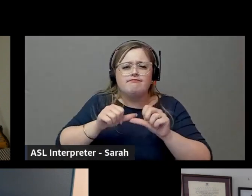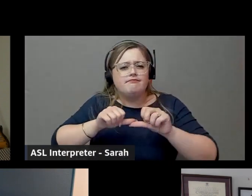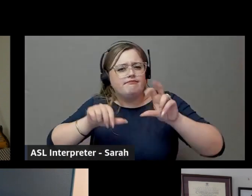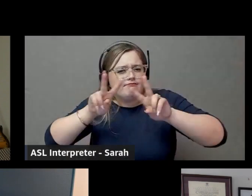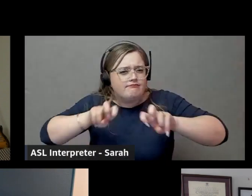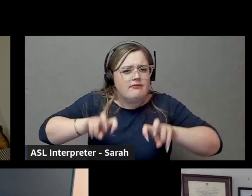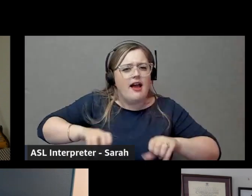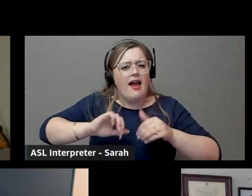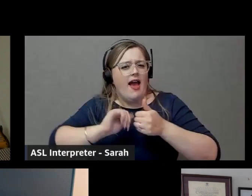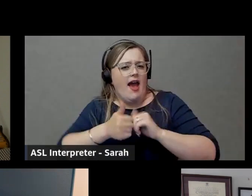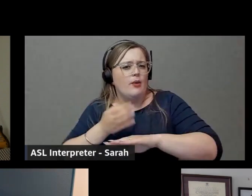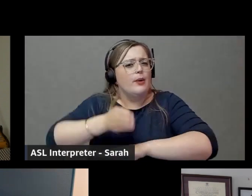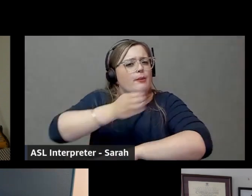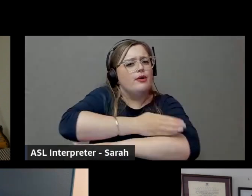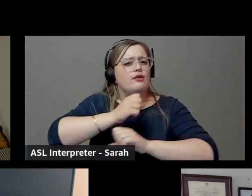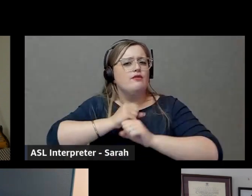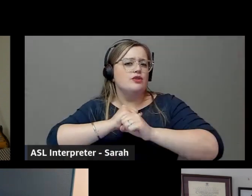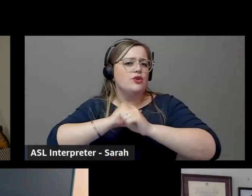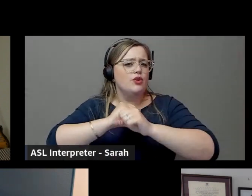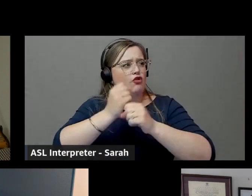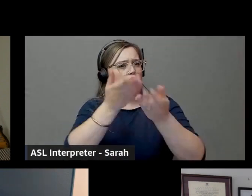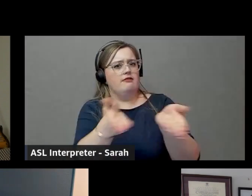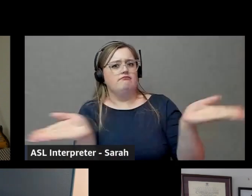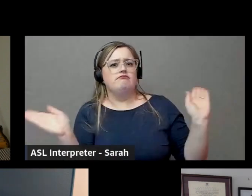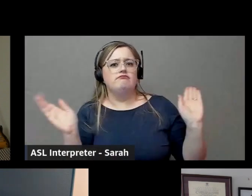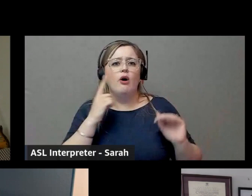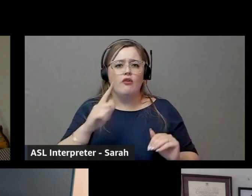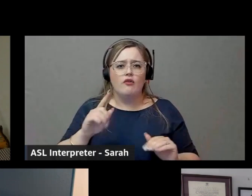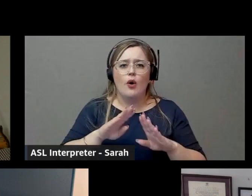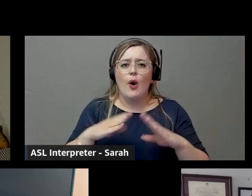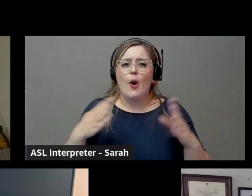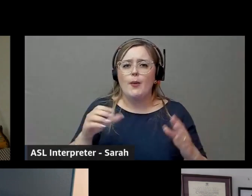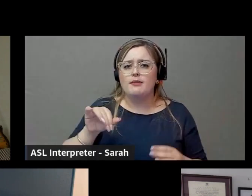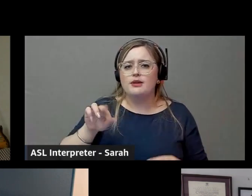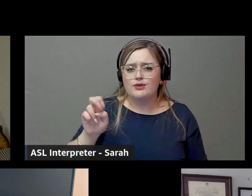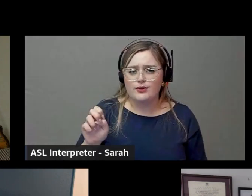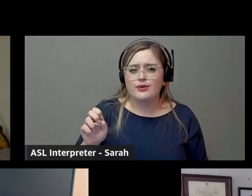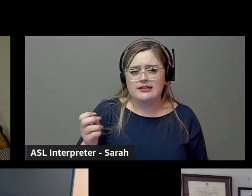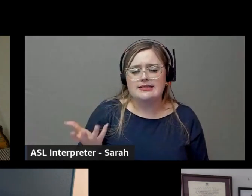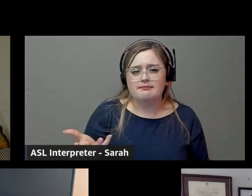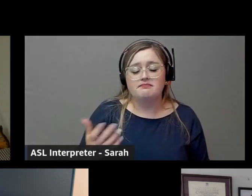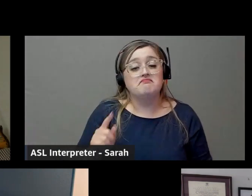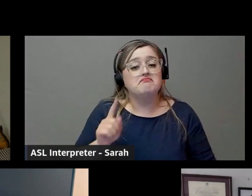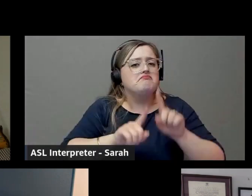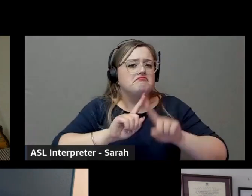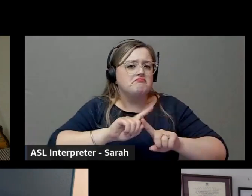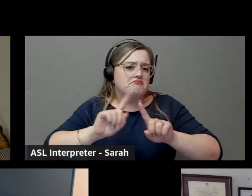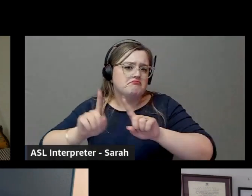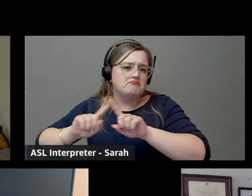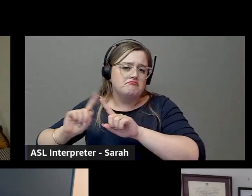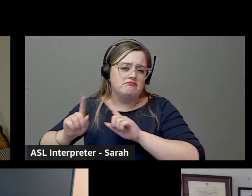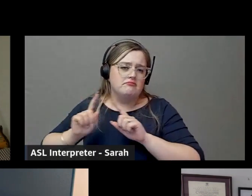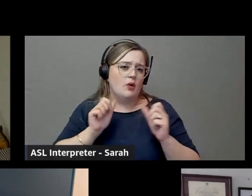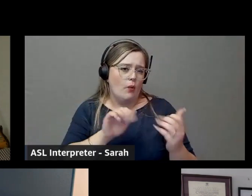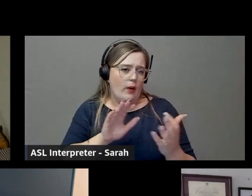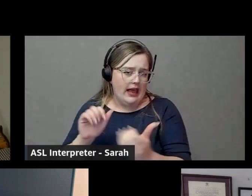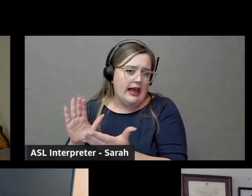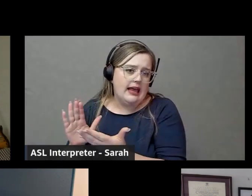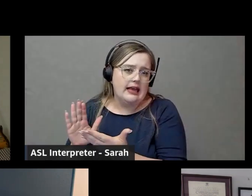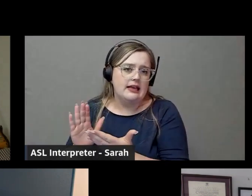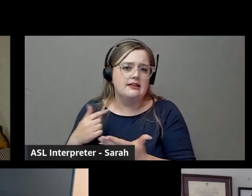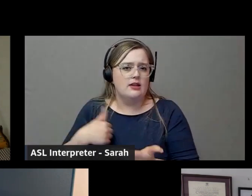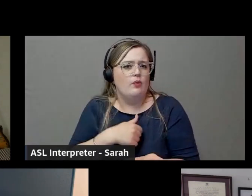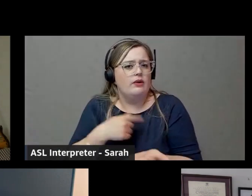security landscape for open source. And there's a number of ways that we talk about doing